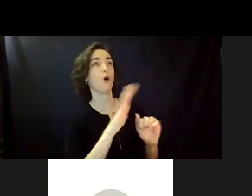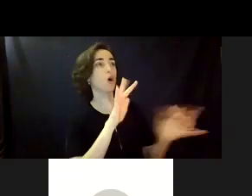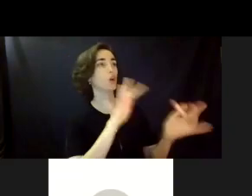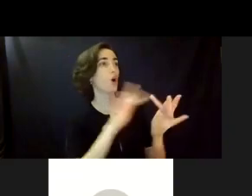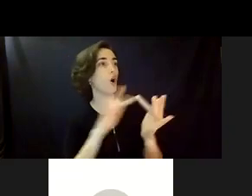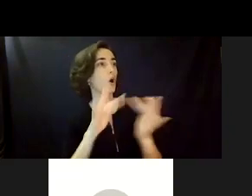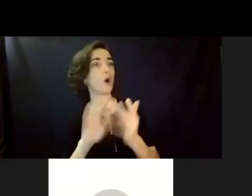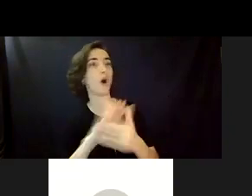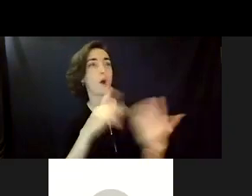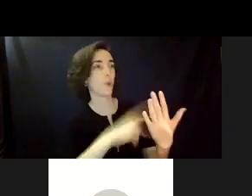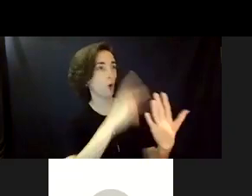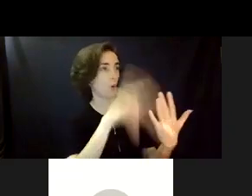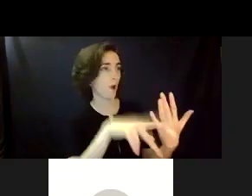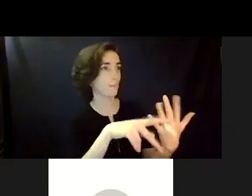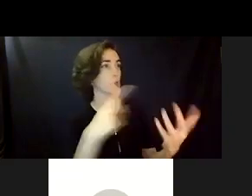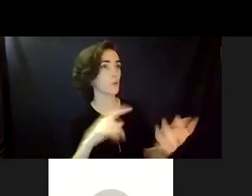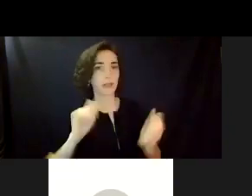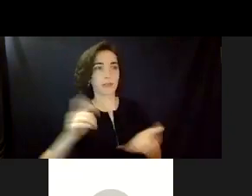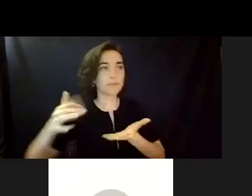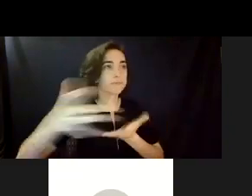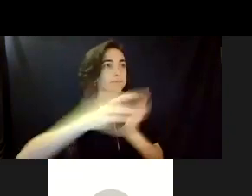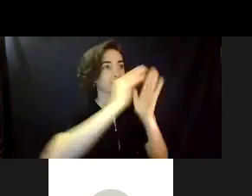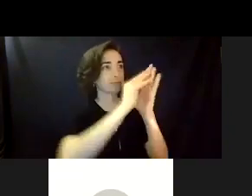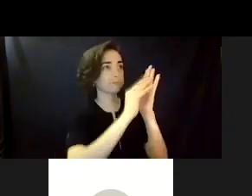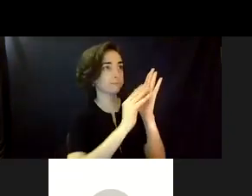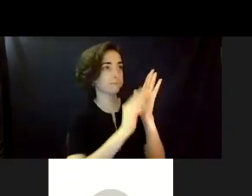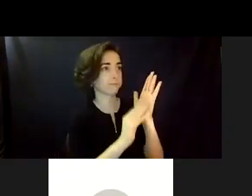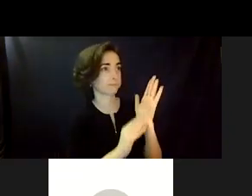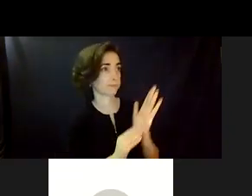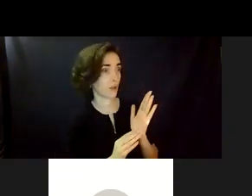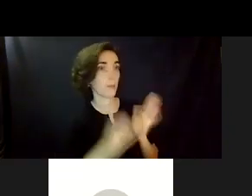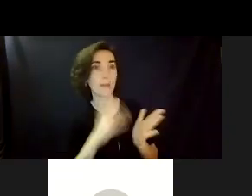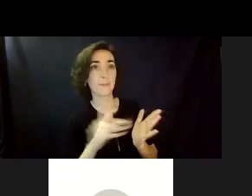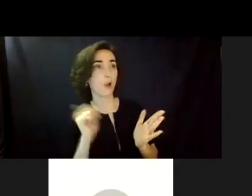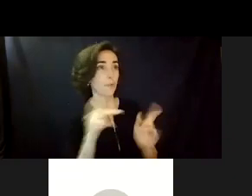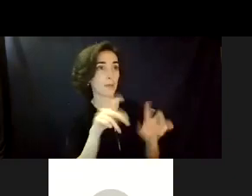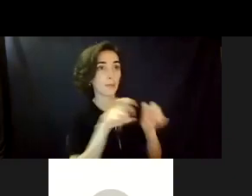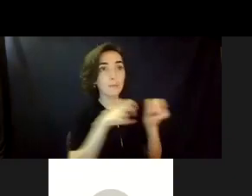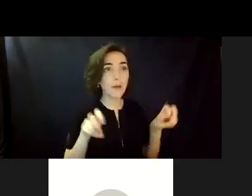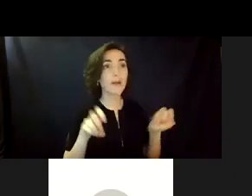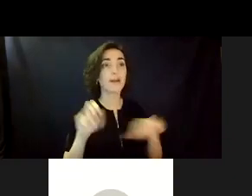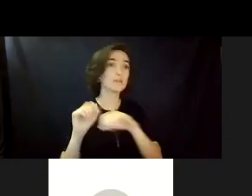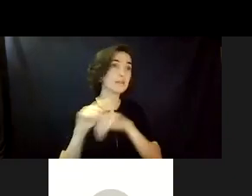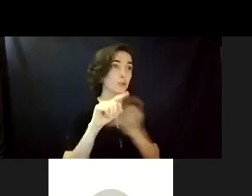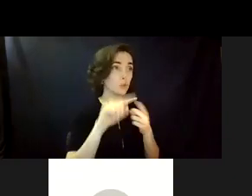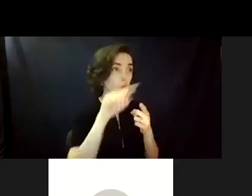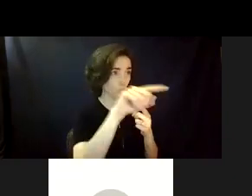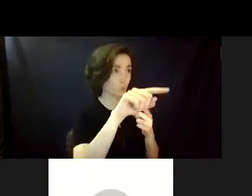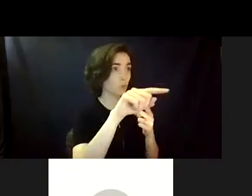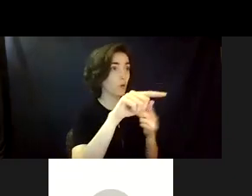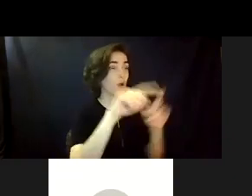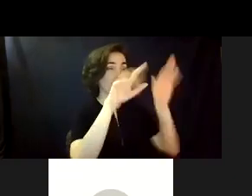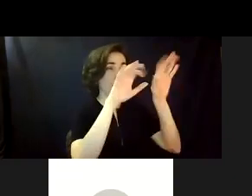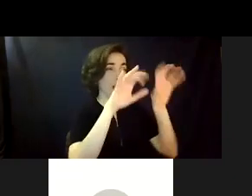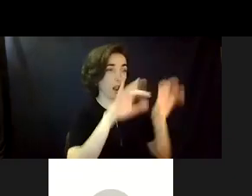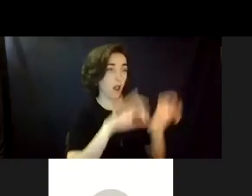the programs and people who were here. Maybe if all the panelists could send that information to you, and we'll just compile all of that to be able to